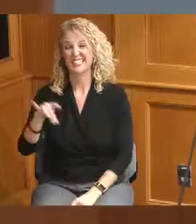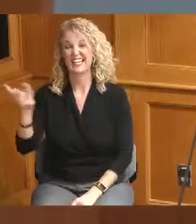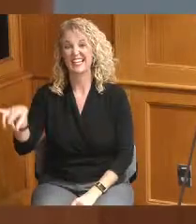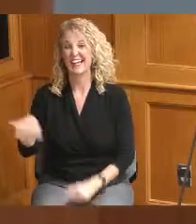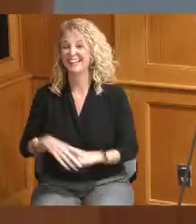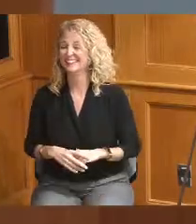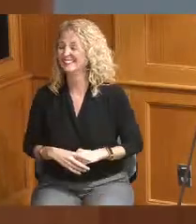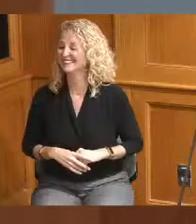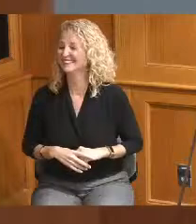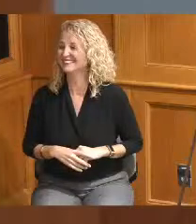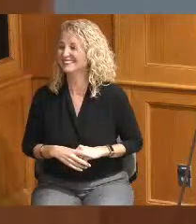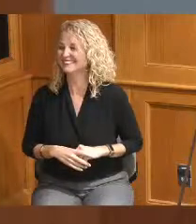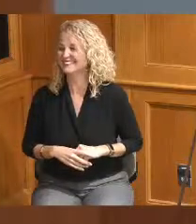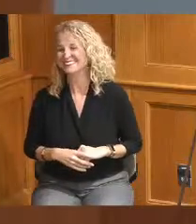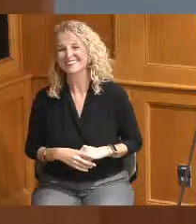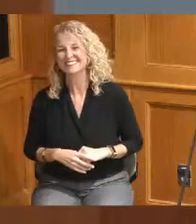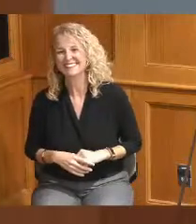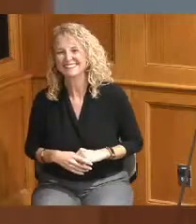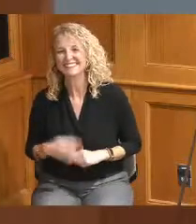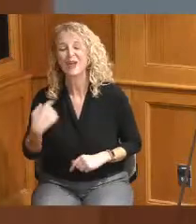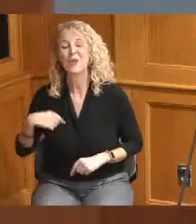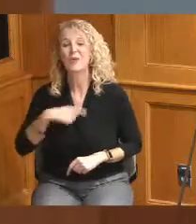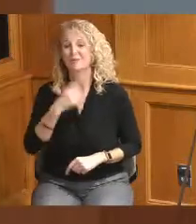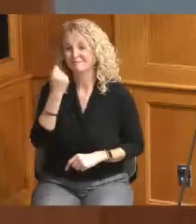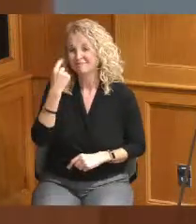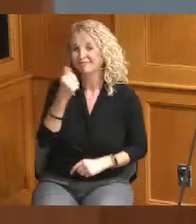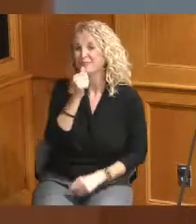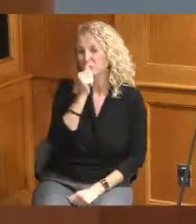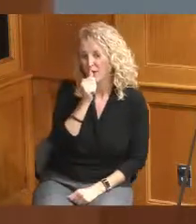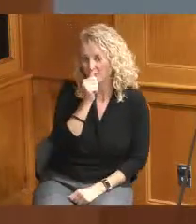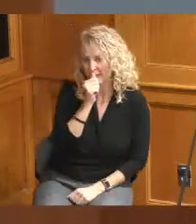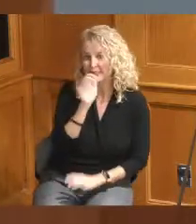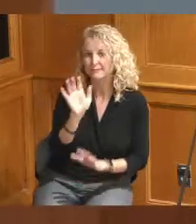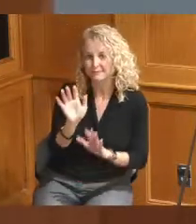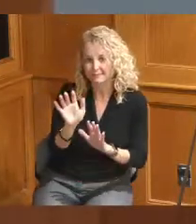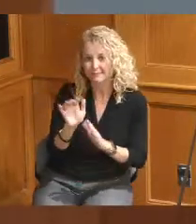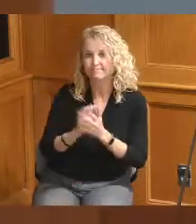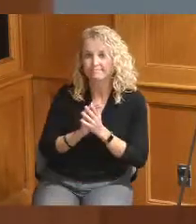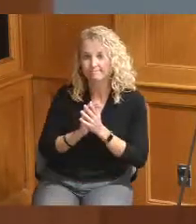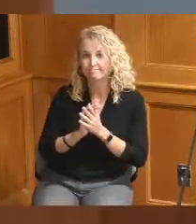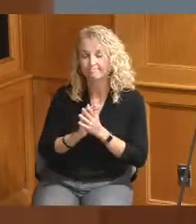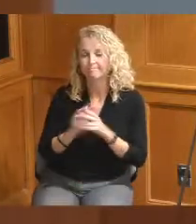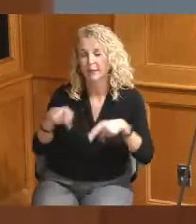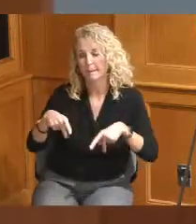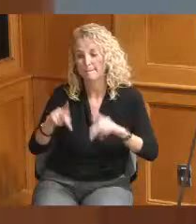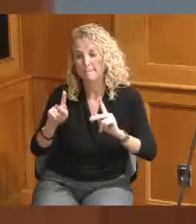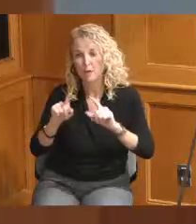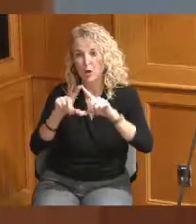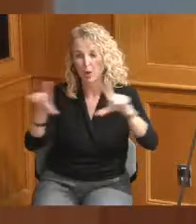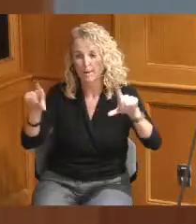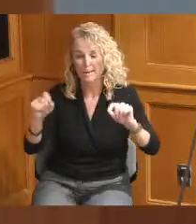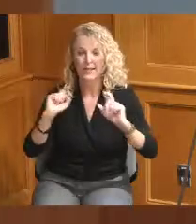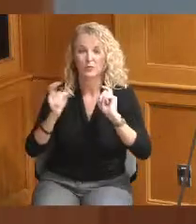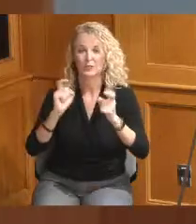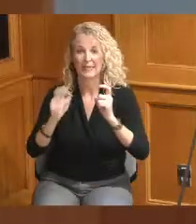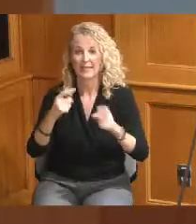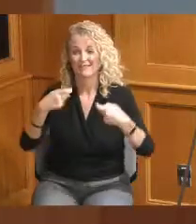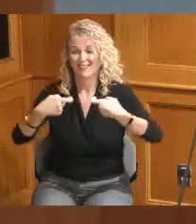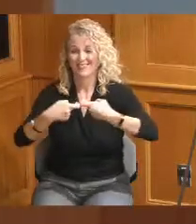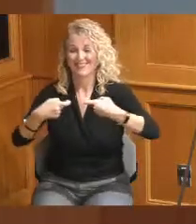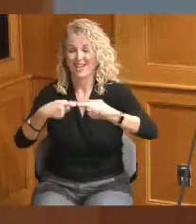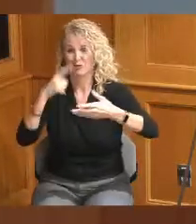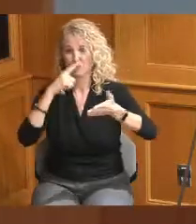myself. We are private. We issue permits and make electrical inspections on behalf of the